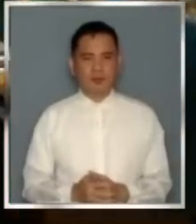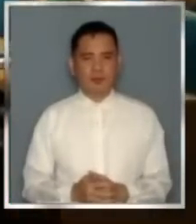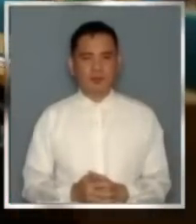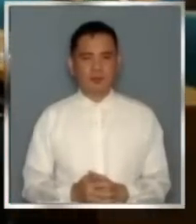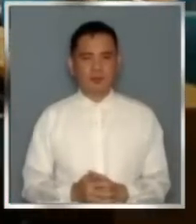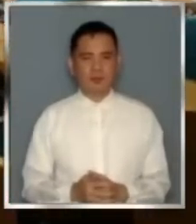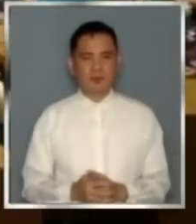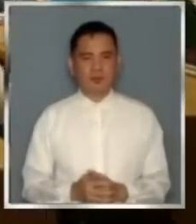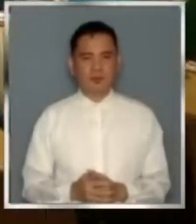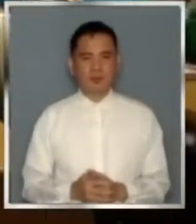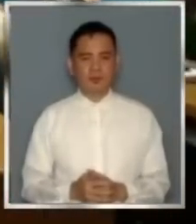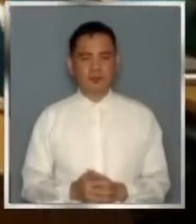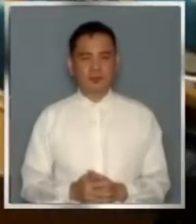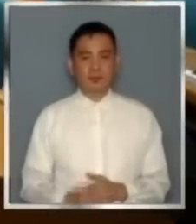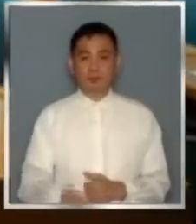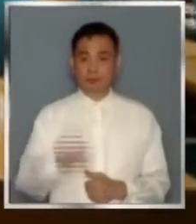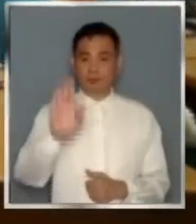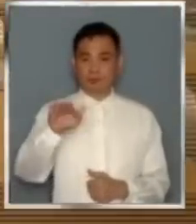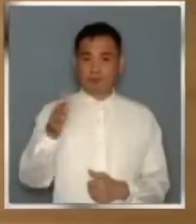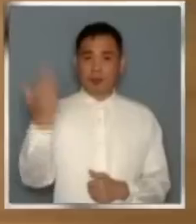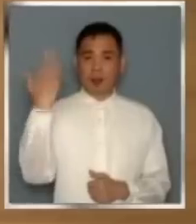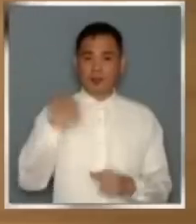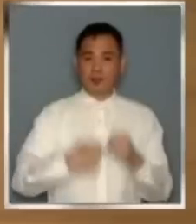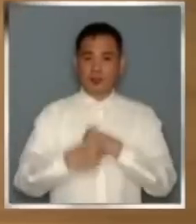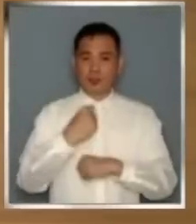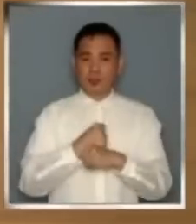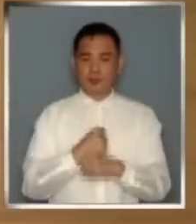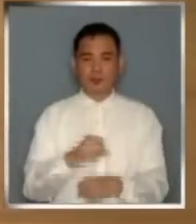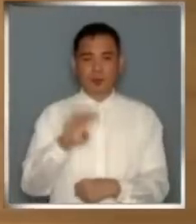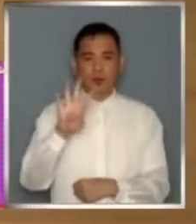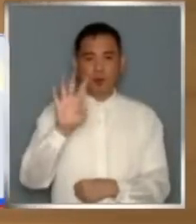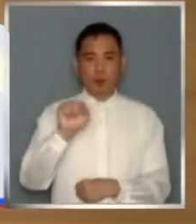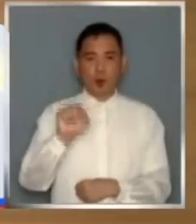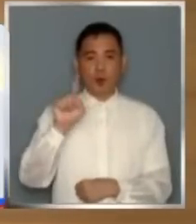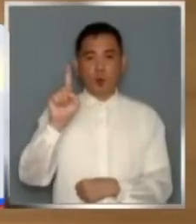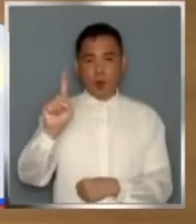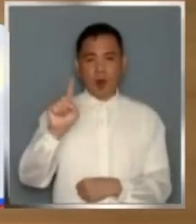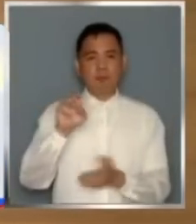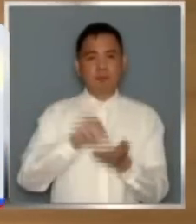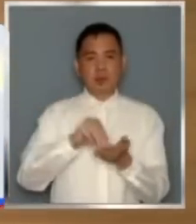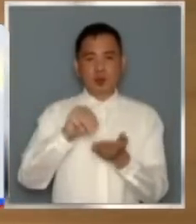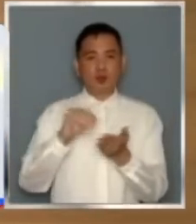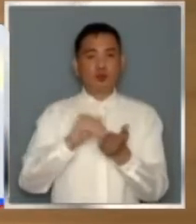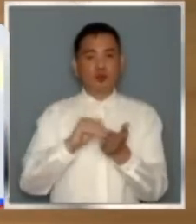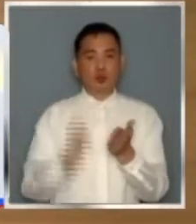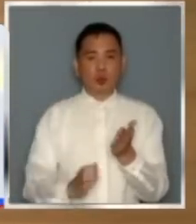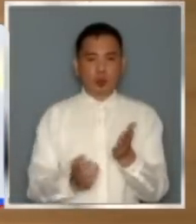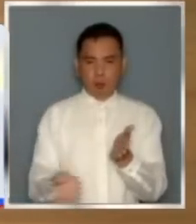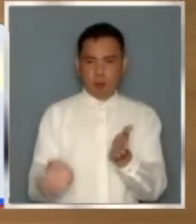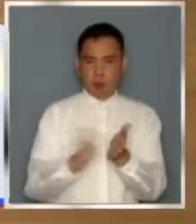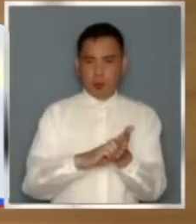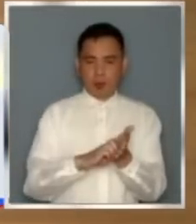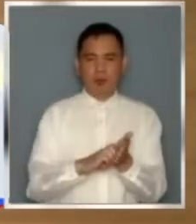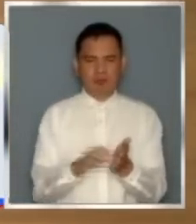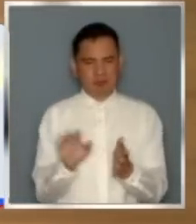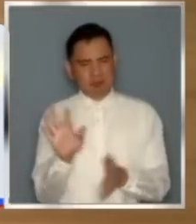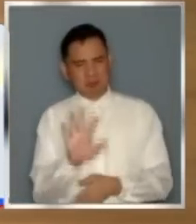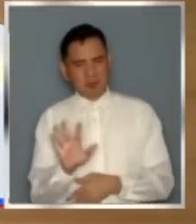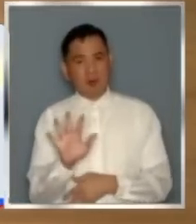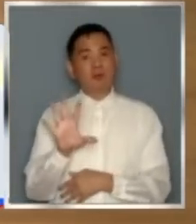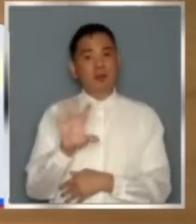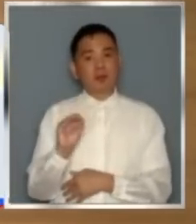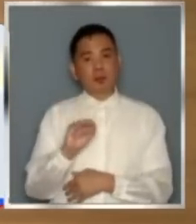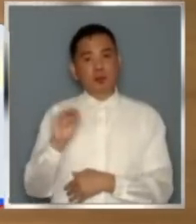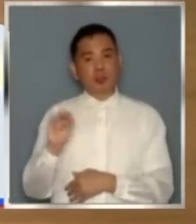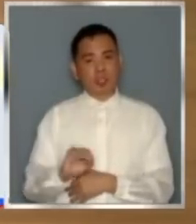Last year, out of the 4.1 million enrolled college students, almost 50% were beneficiaries of the country's